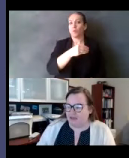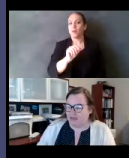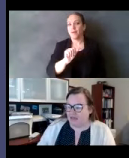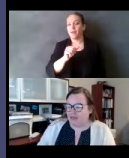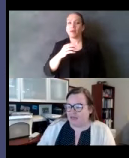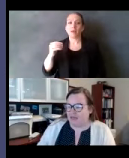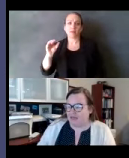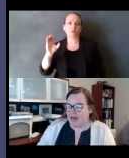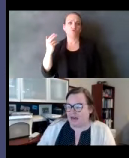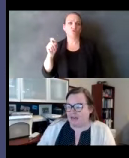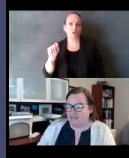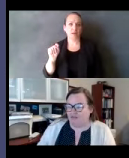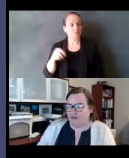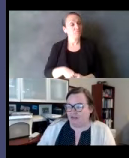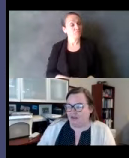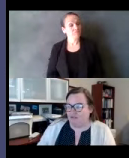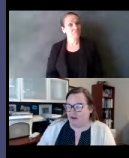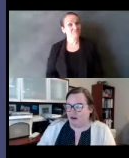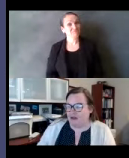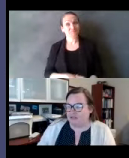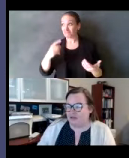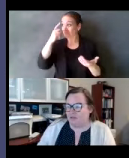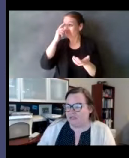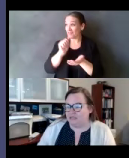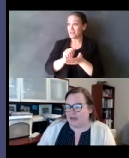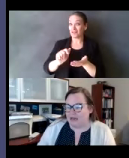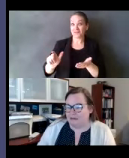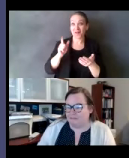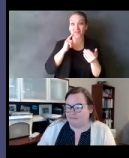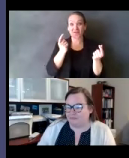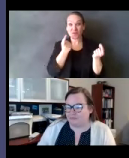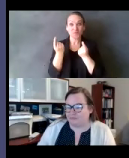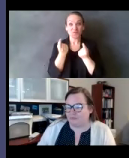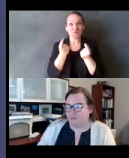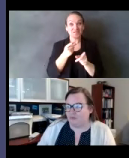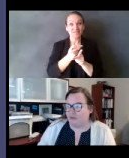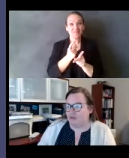Okay, I think that is everything for our housekeeping today.